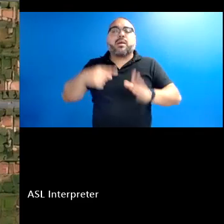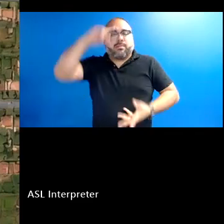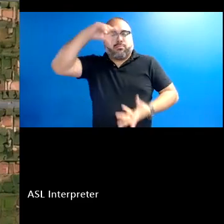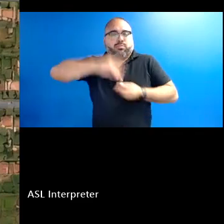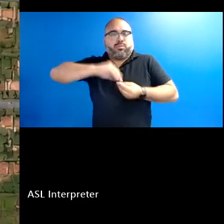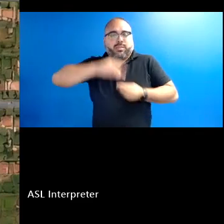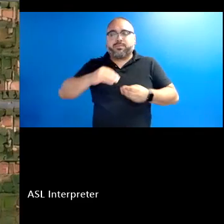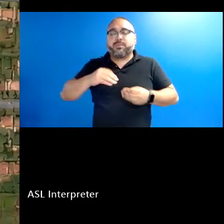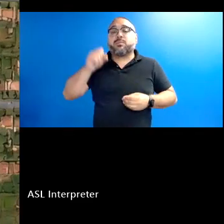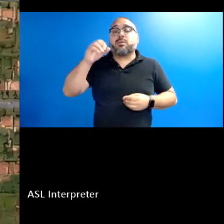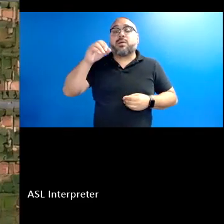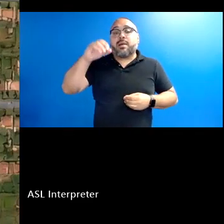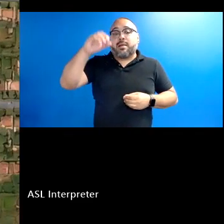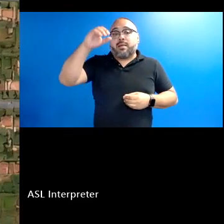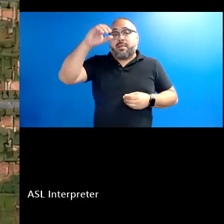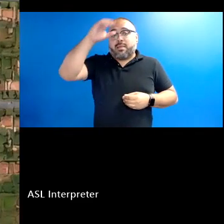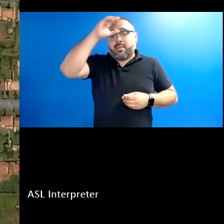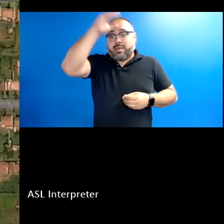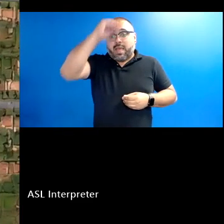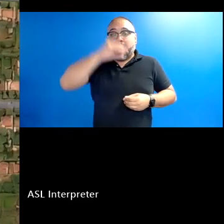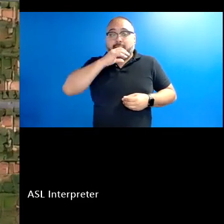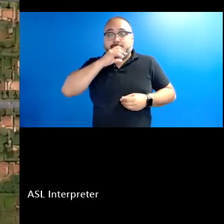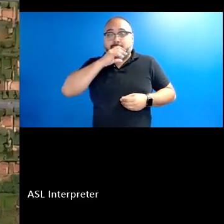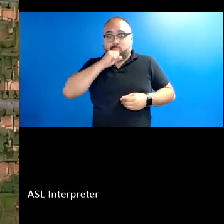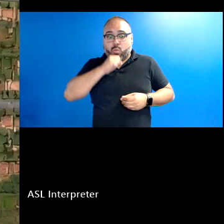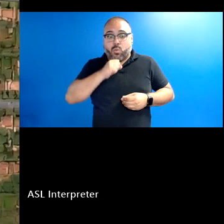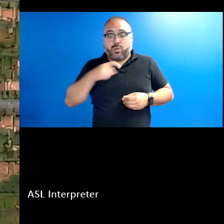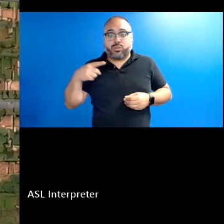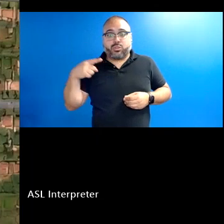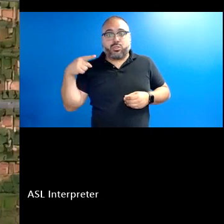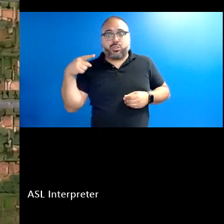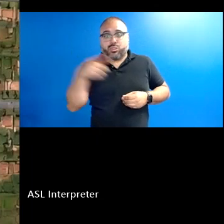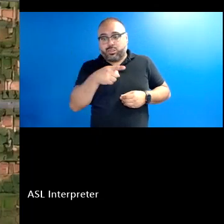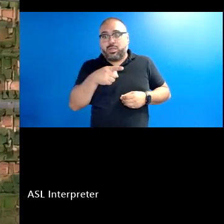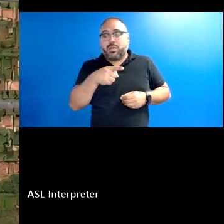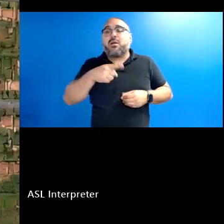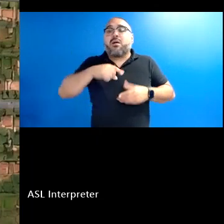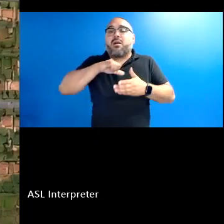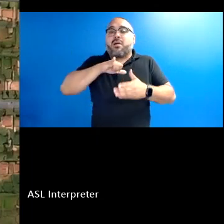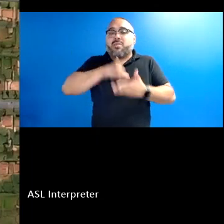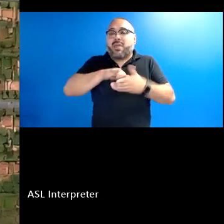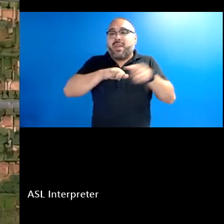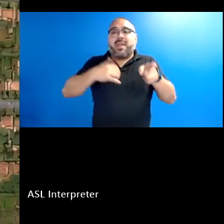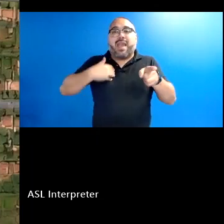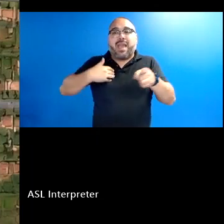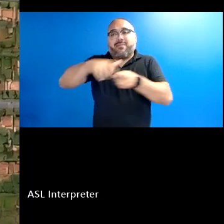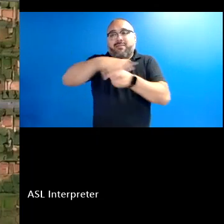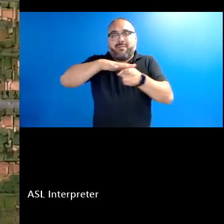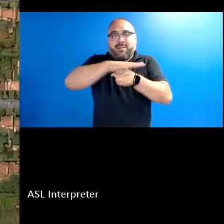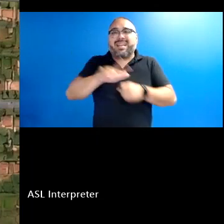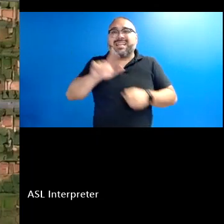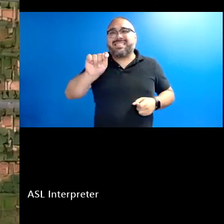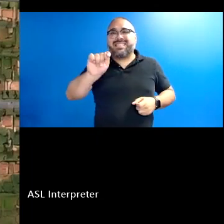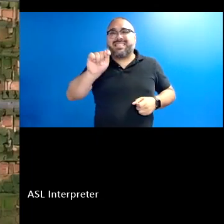corner on the orange, who's in the inset there, is on a circuit that goes through a tier 2 high fire risk area. And